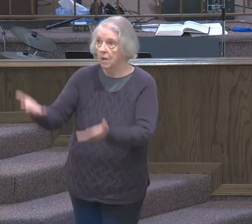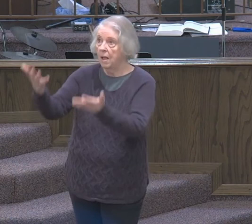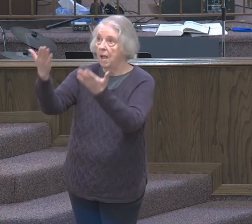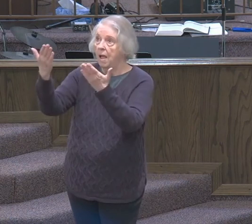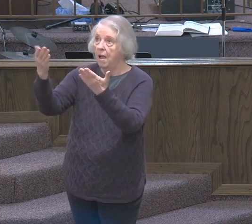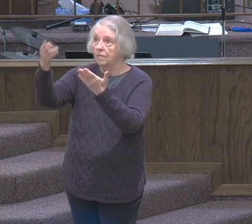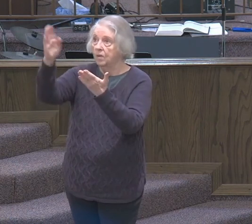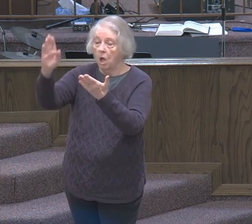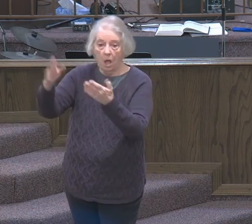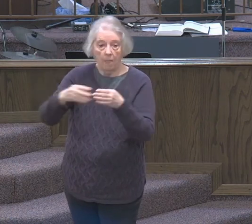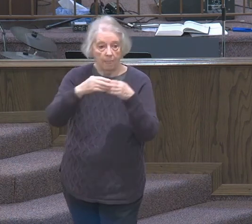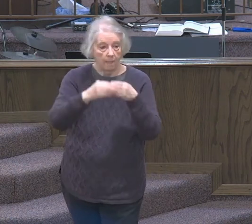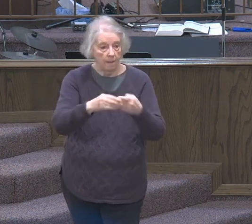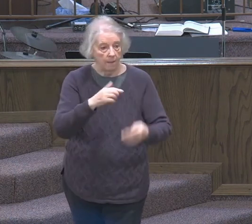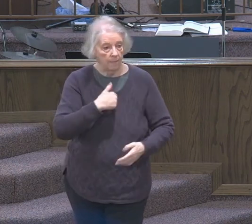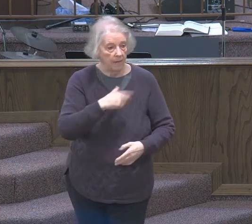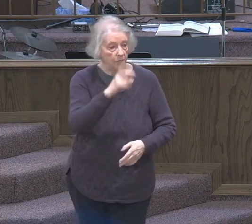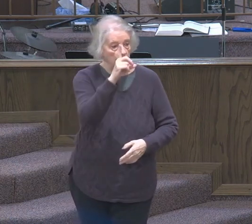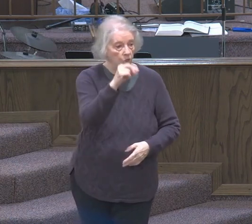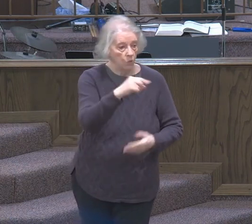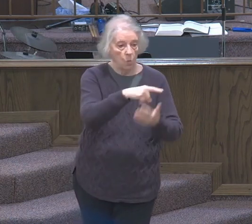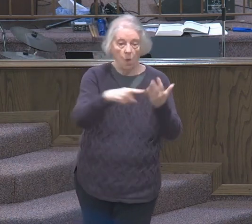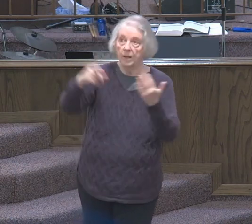Guess what happened? Next.